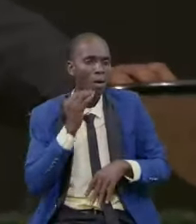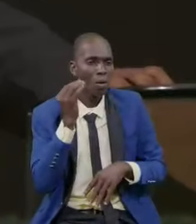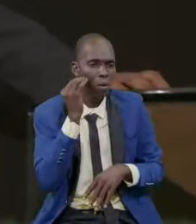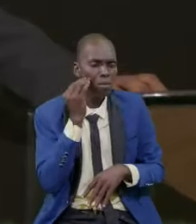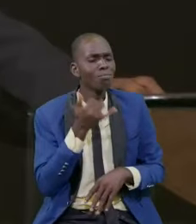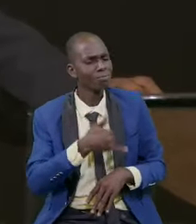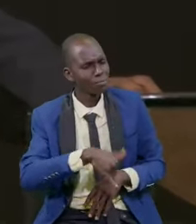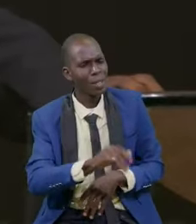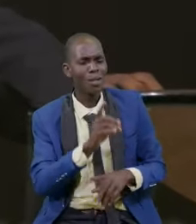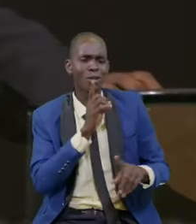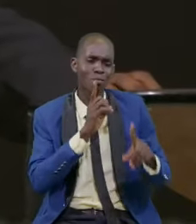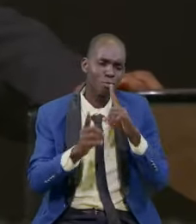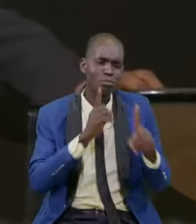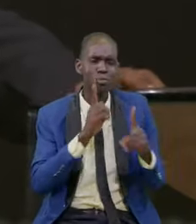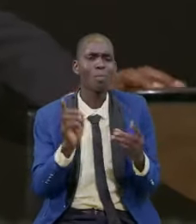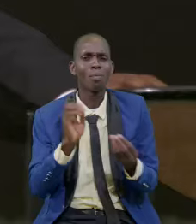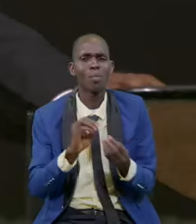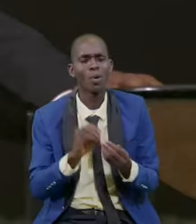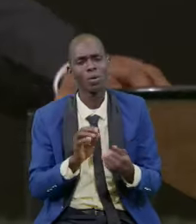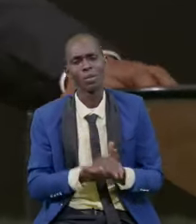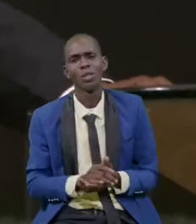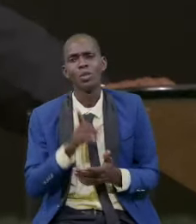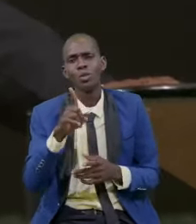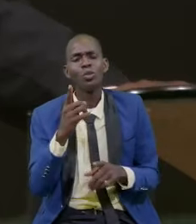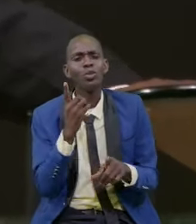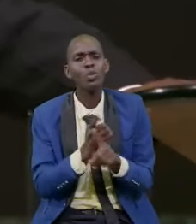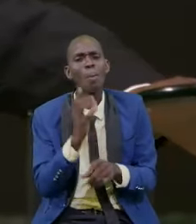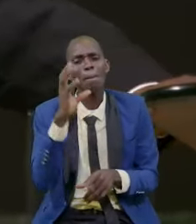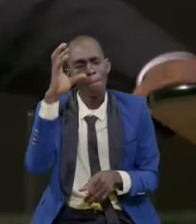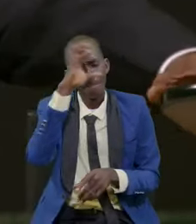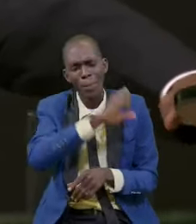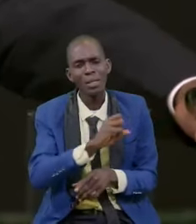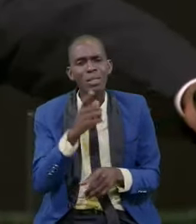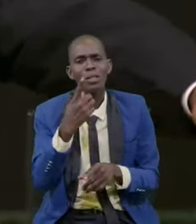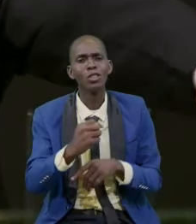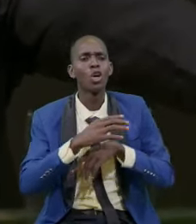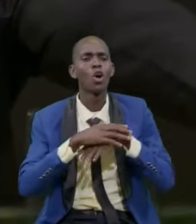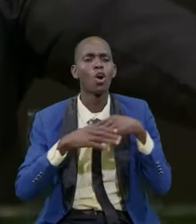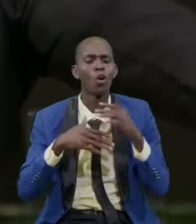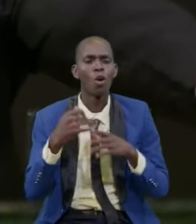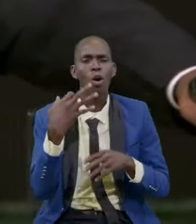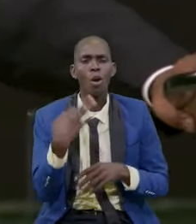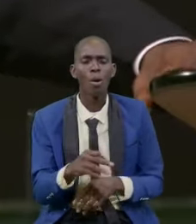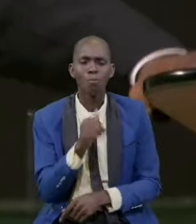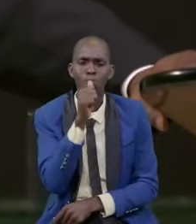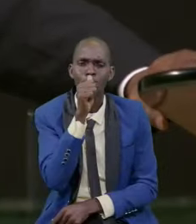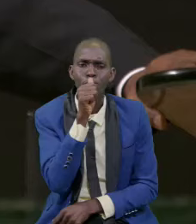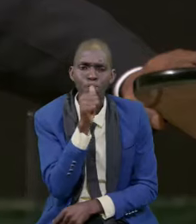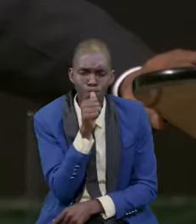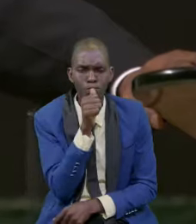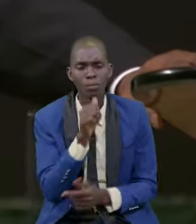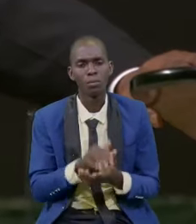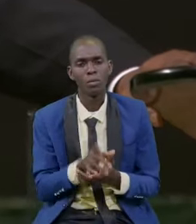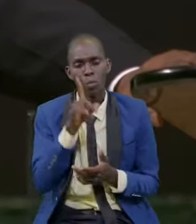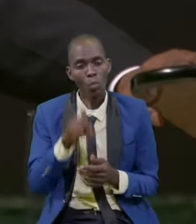the discomfort of quietness. You cannot be quiet. We need to be quiet. Think about your life.